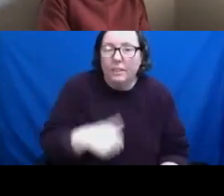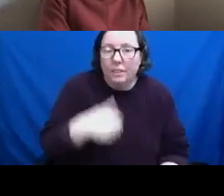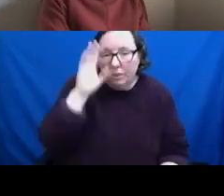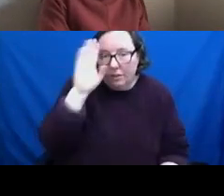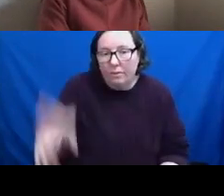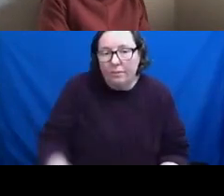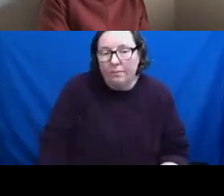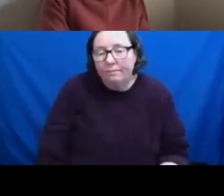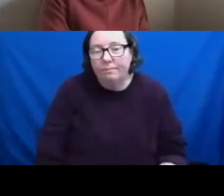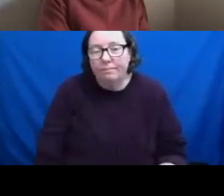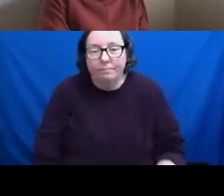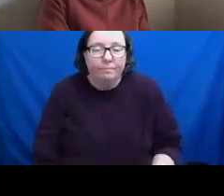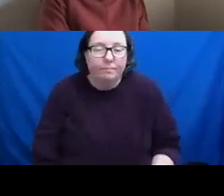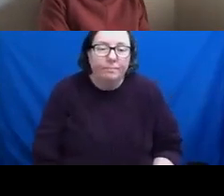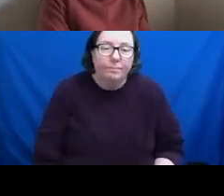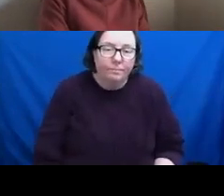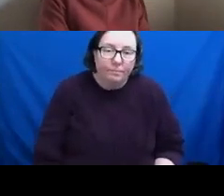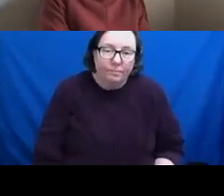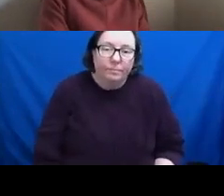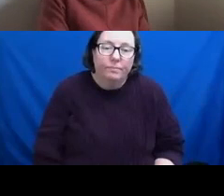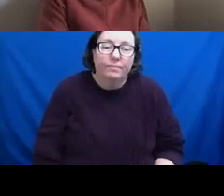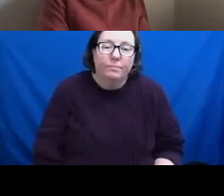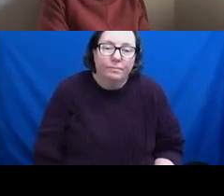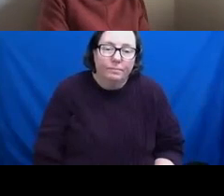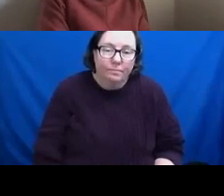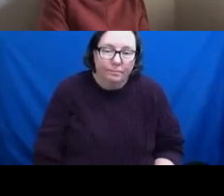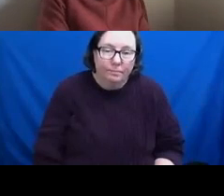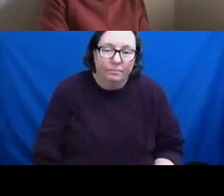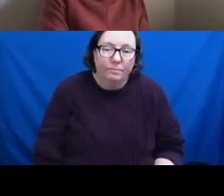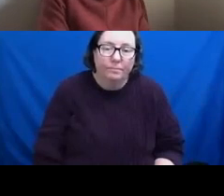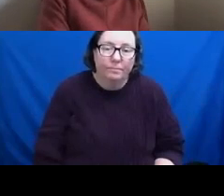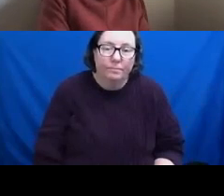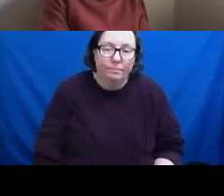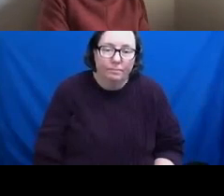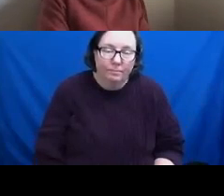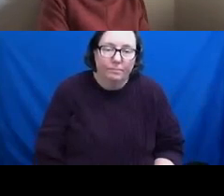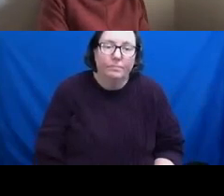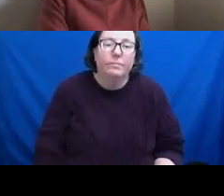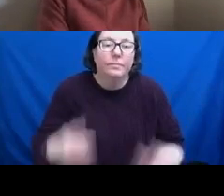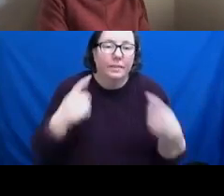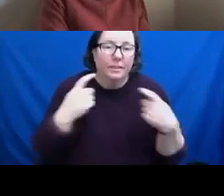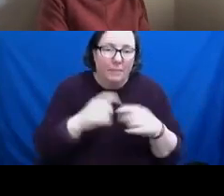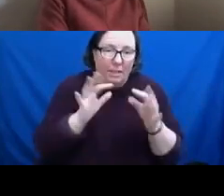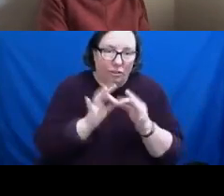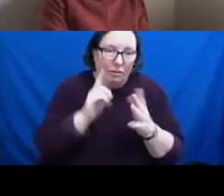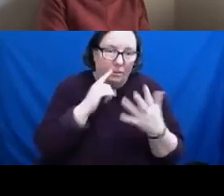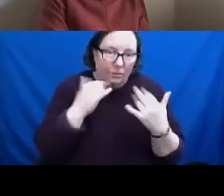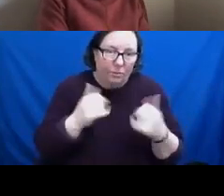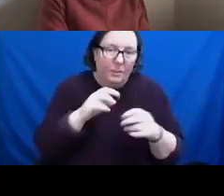Hello, good evening, everyone. My name is Randolph Dominguez. I am going to be your Spanish interpreter for the day.